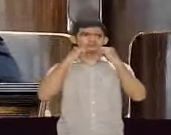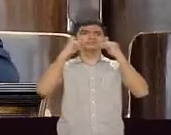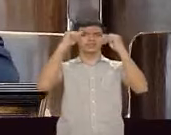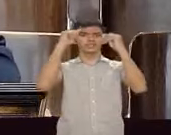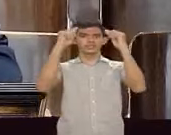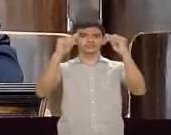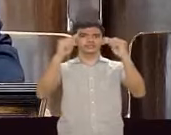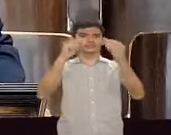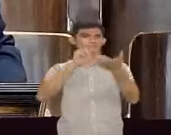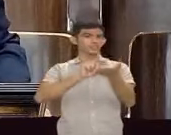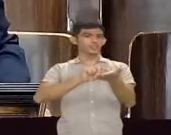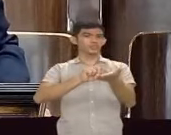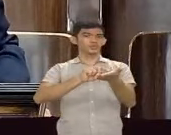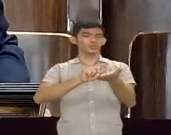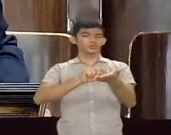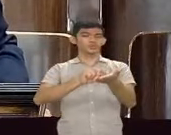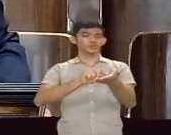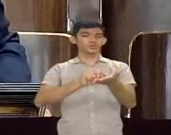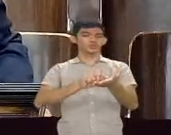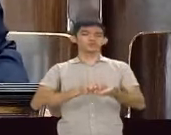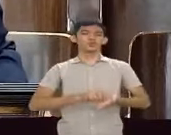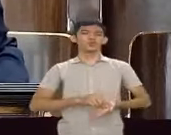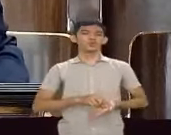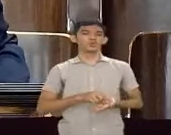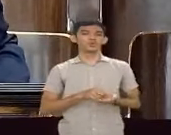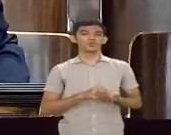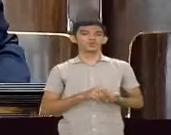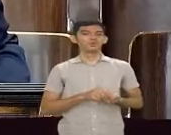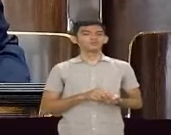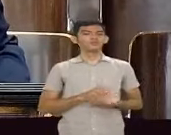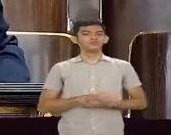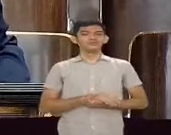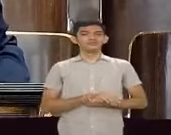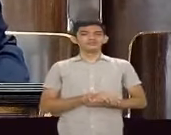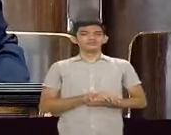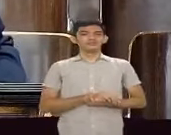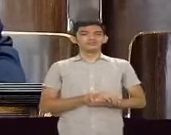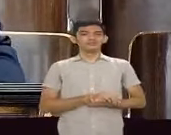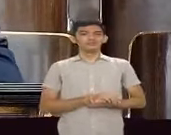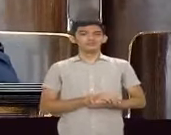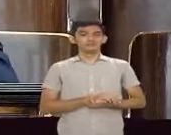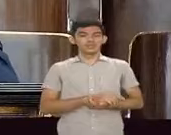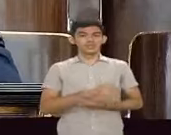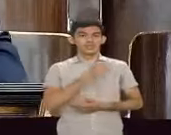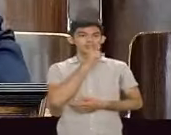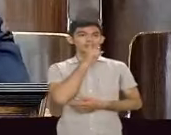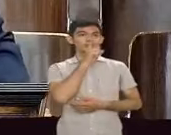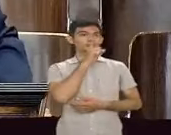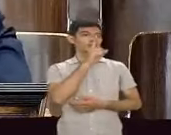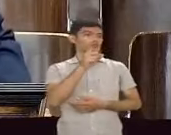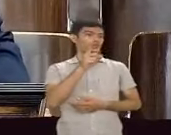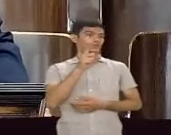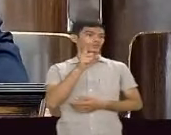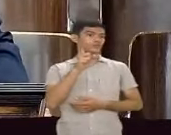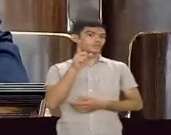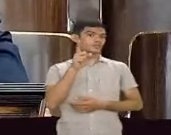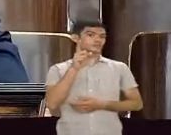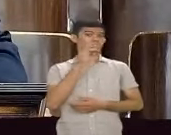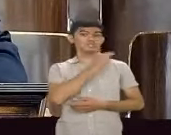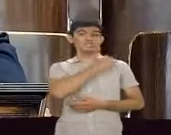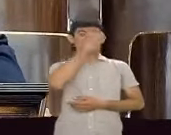the news, nga ang official gyud nga patron sa Cebu is Mary sa